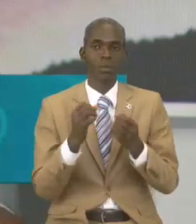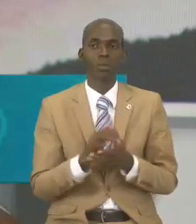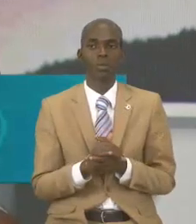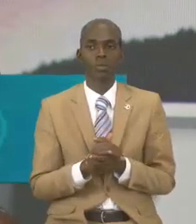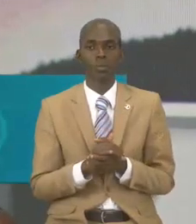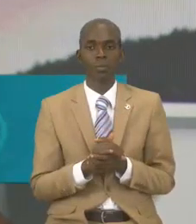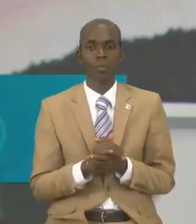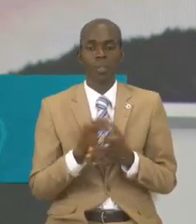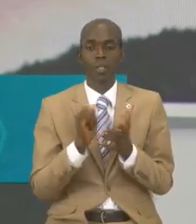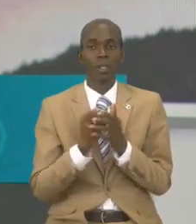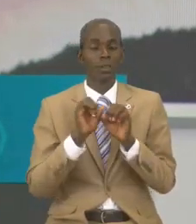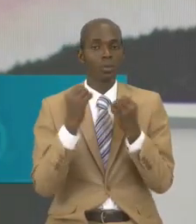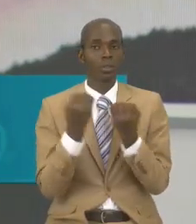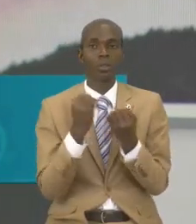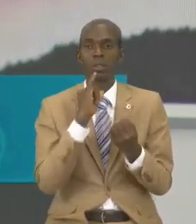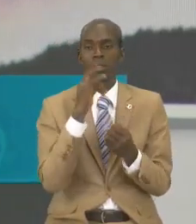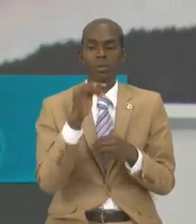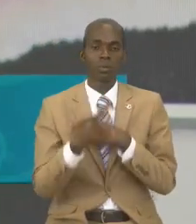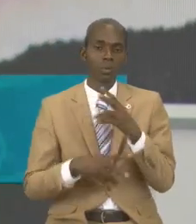That society is the world,